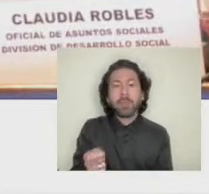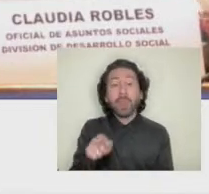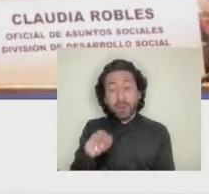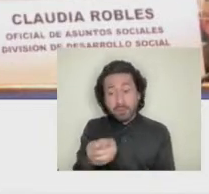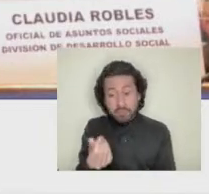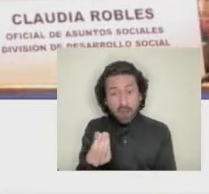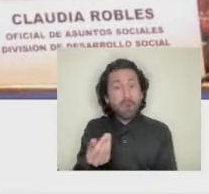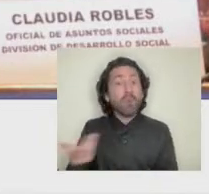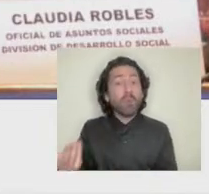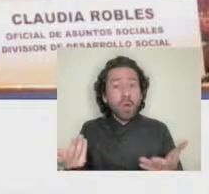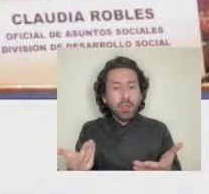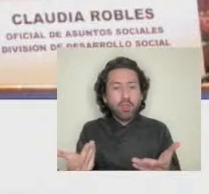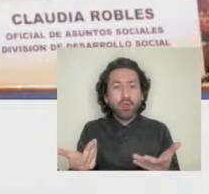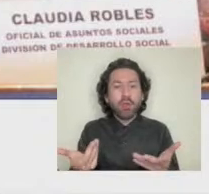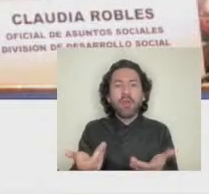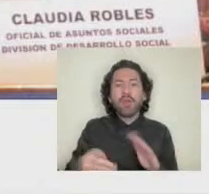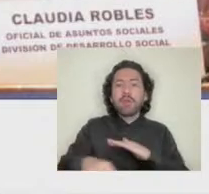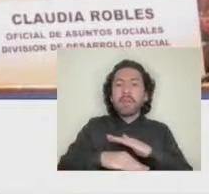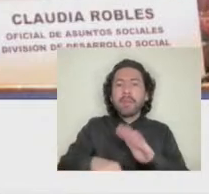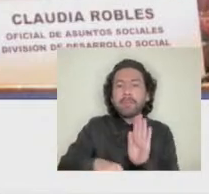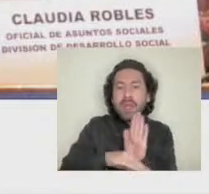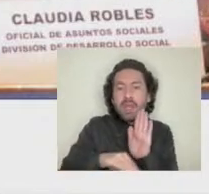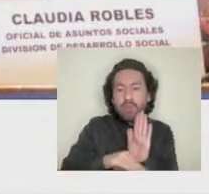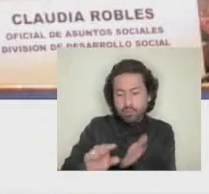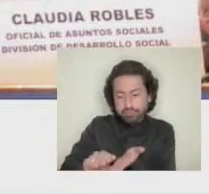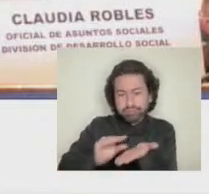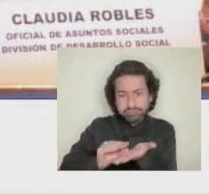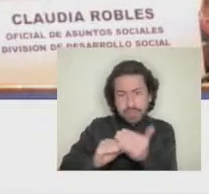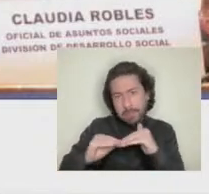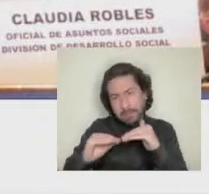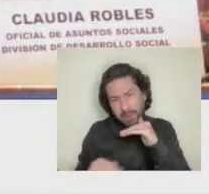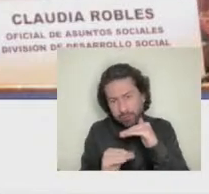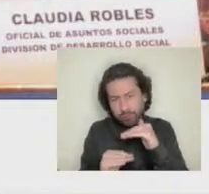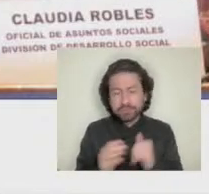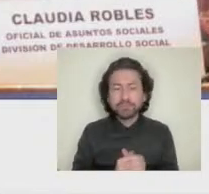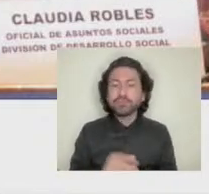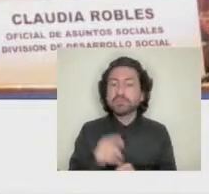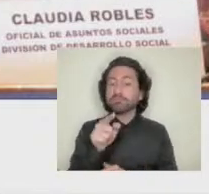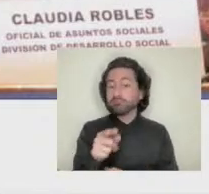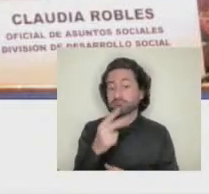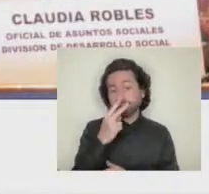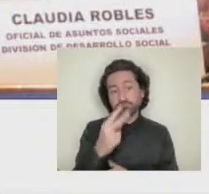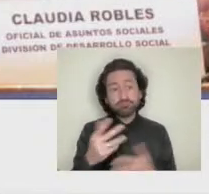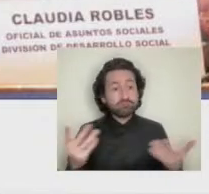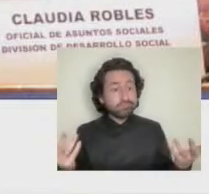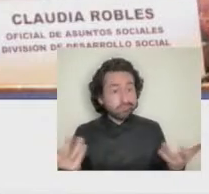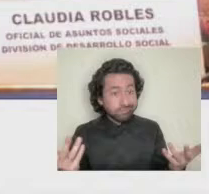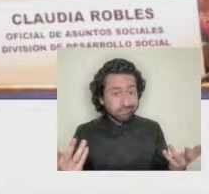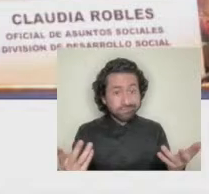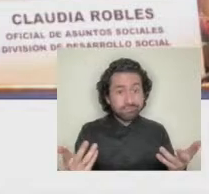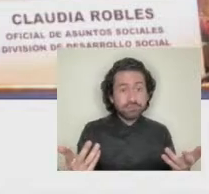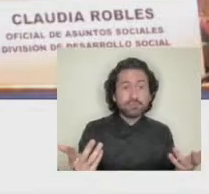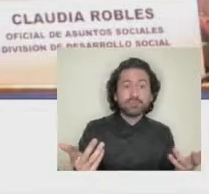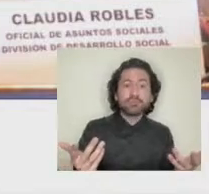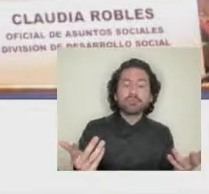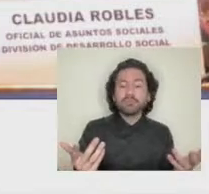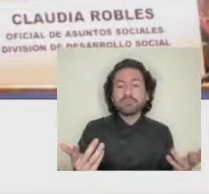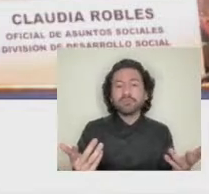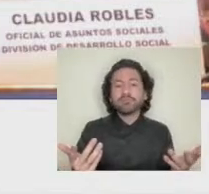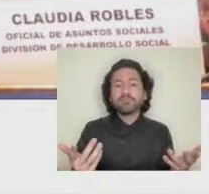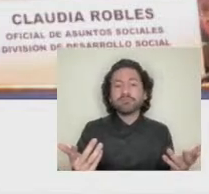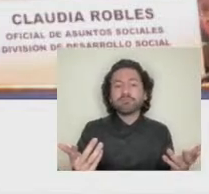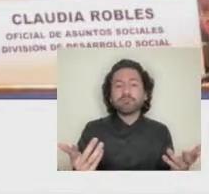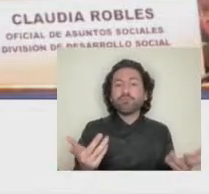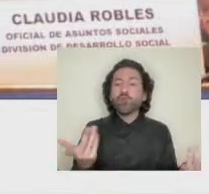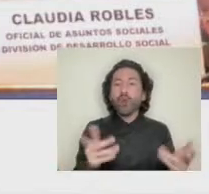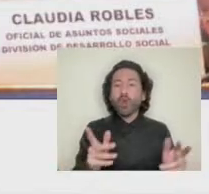minimum salary. Now, the design of pension systems may intervene in these inequalities. Here, this graph